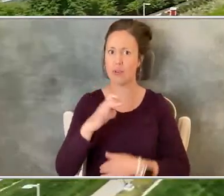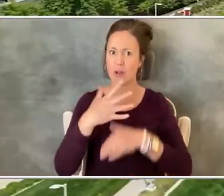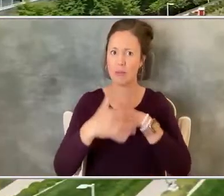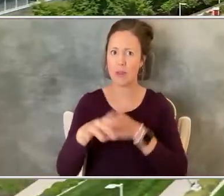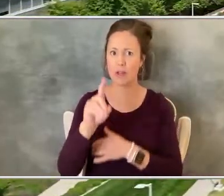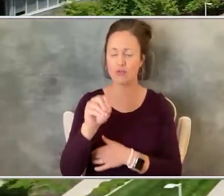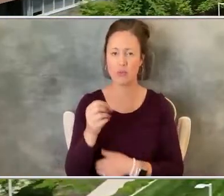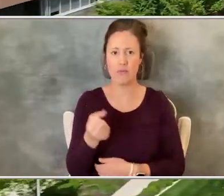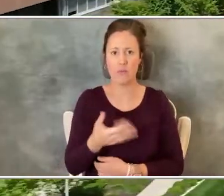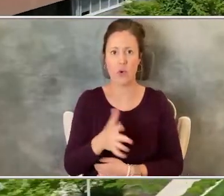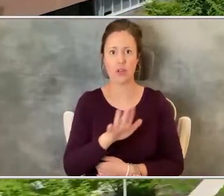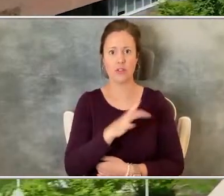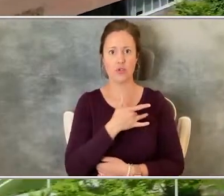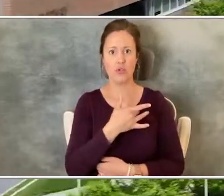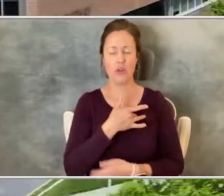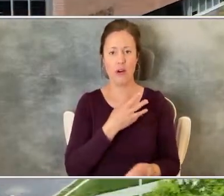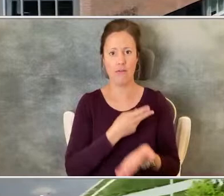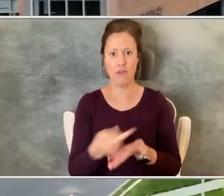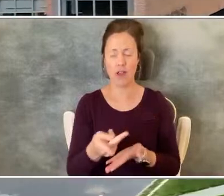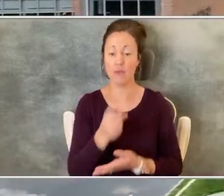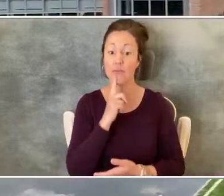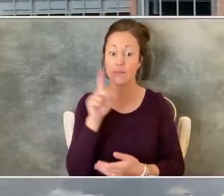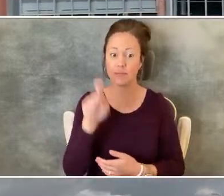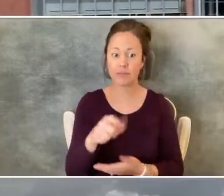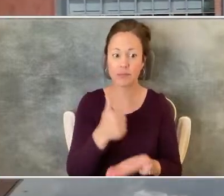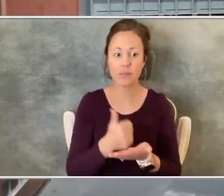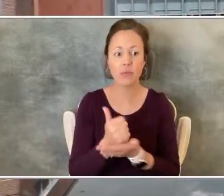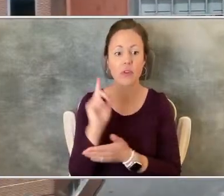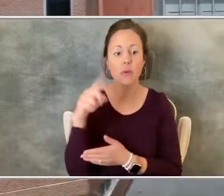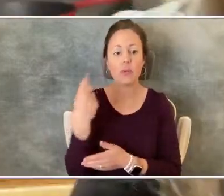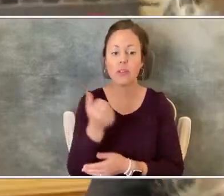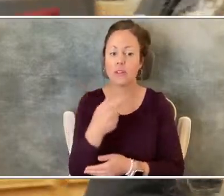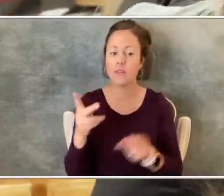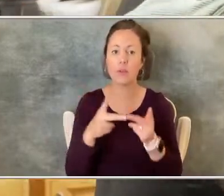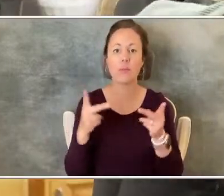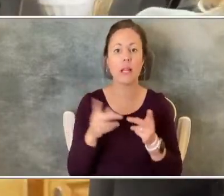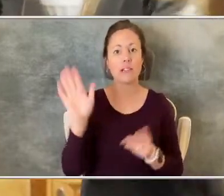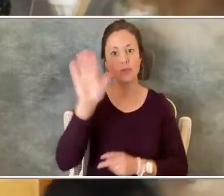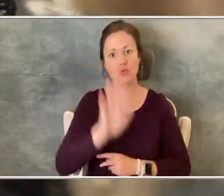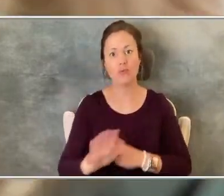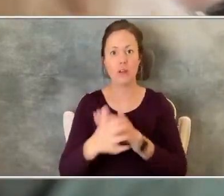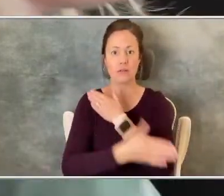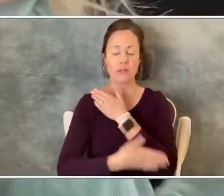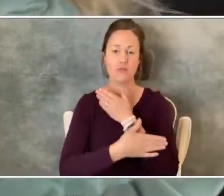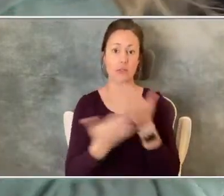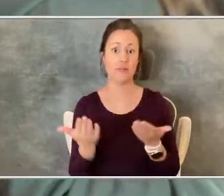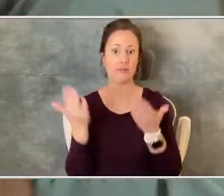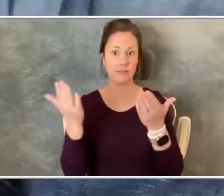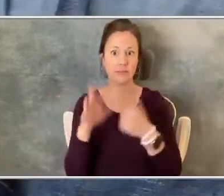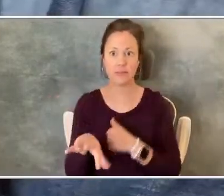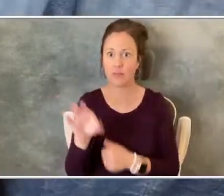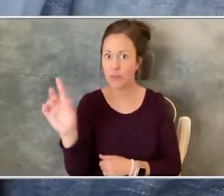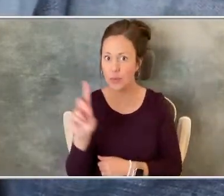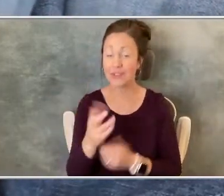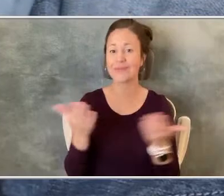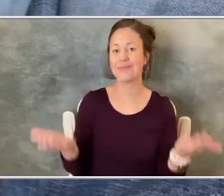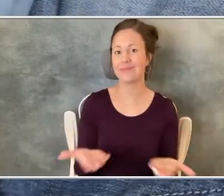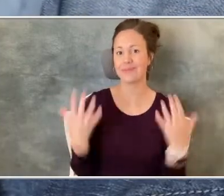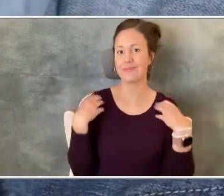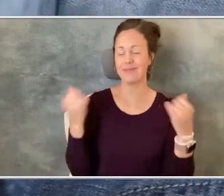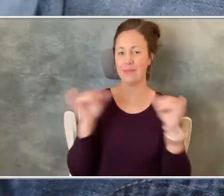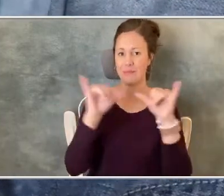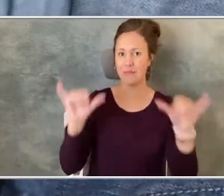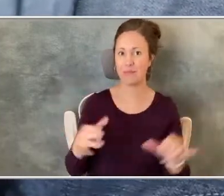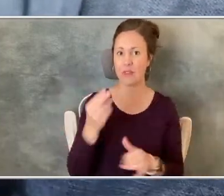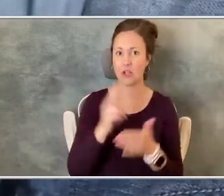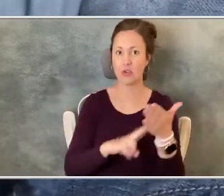and he needed help that only a few places across the whole nation offered. He found it right here at the health system and at the University